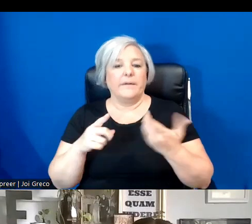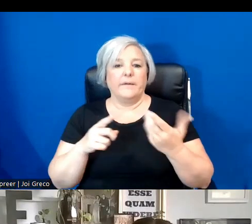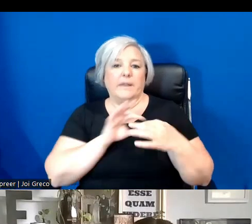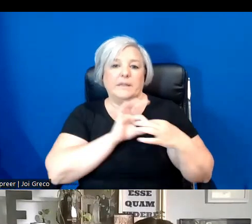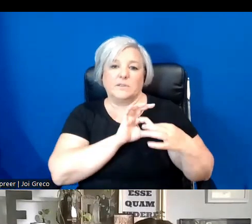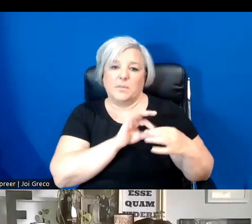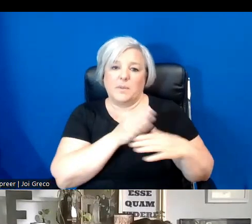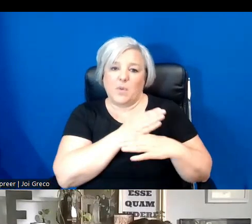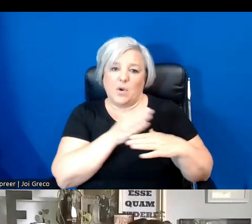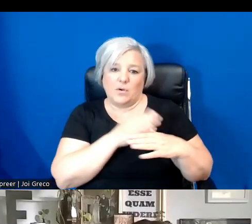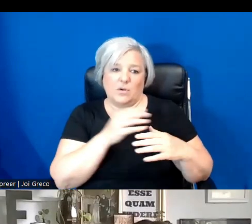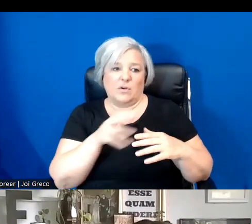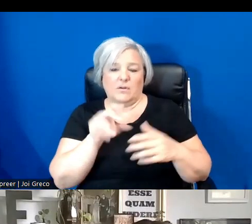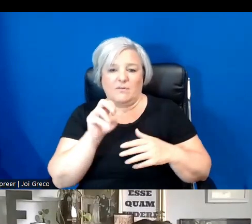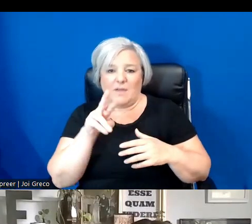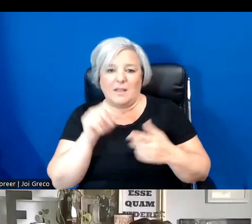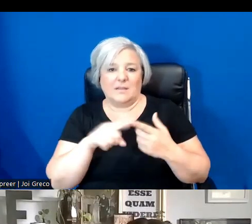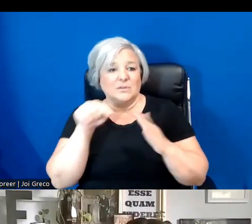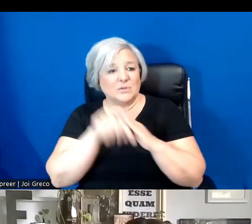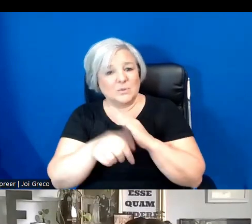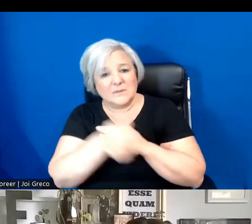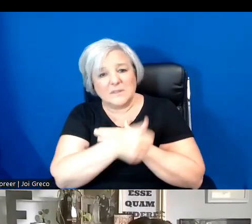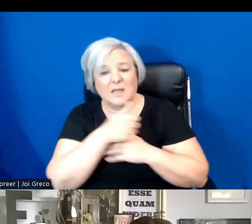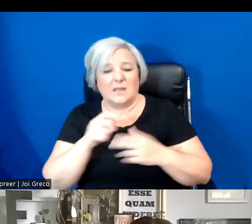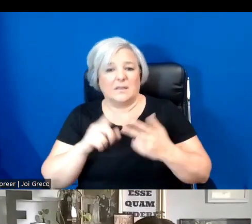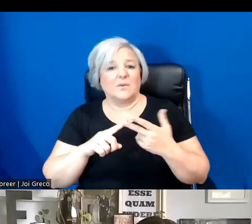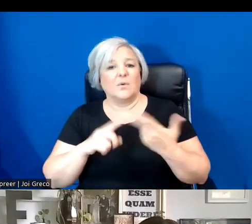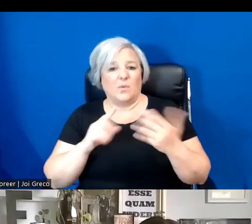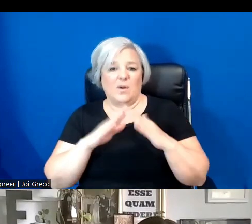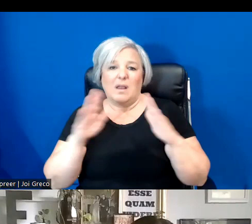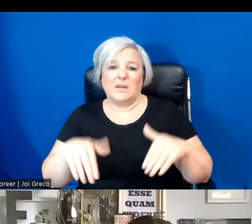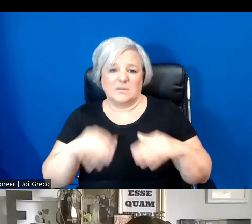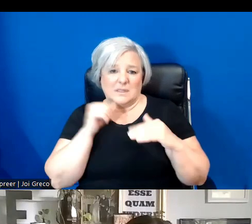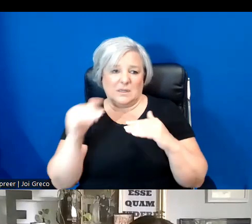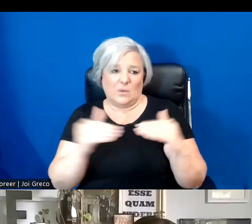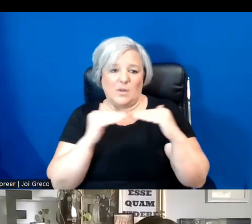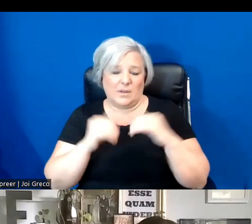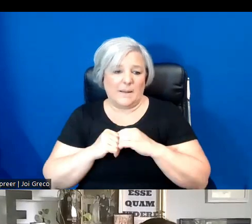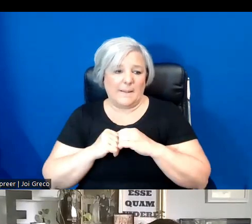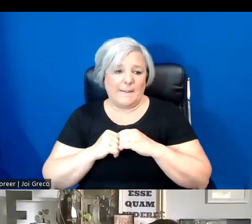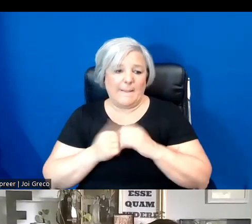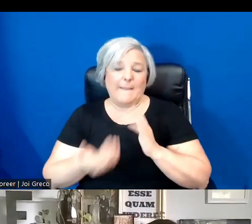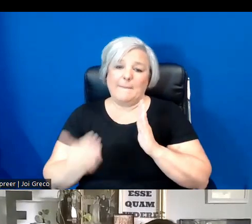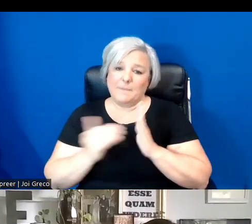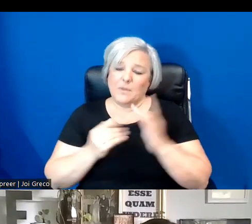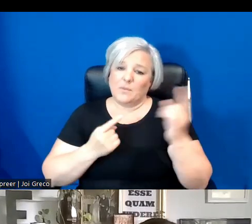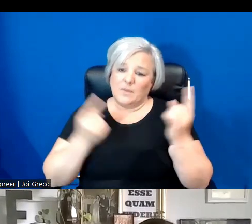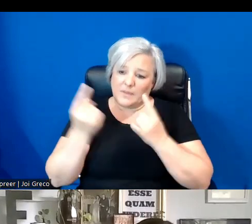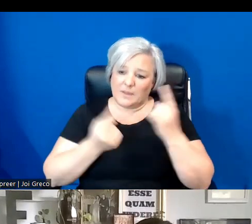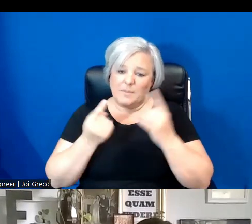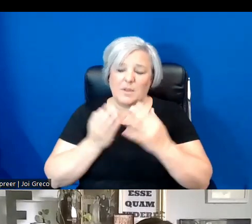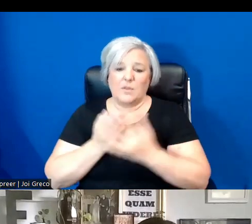violence, suicide, substance misuse, or even housing inequality. So again, we're thinking about this through